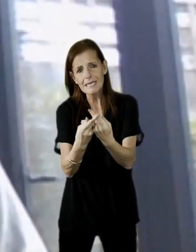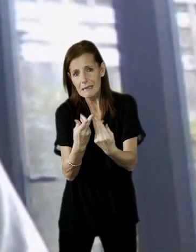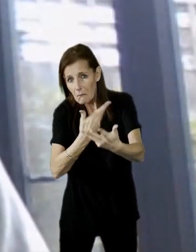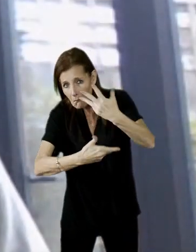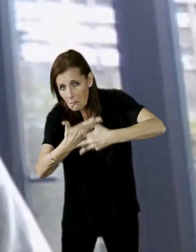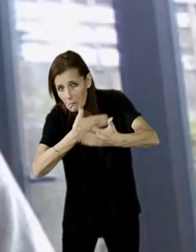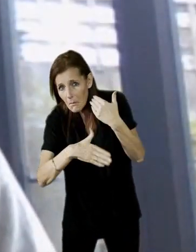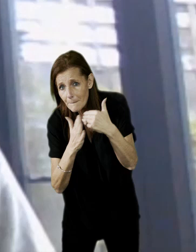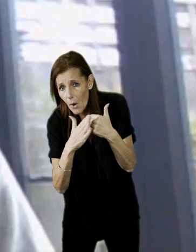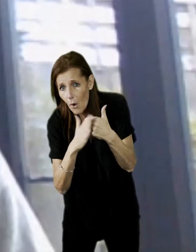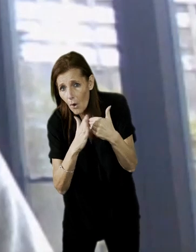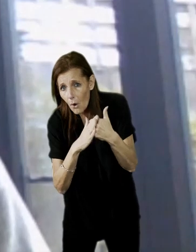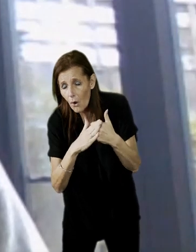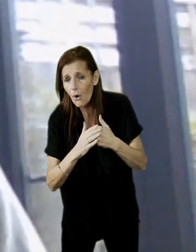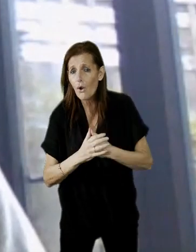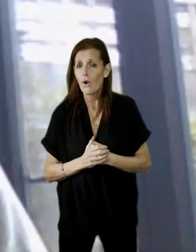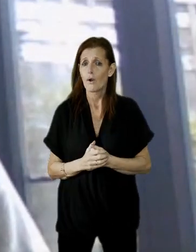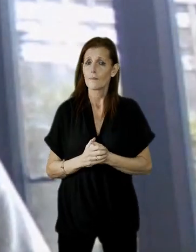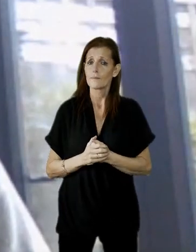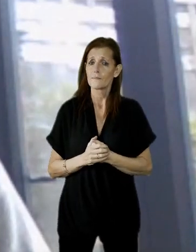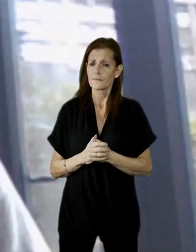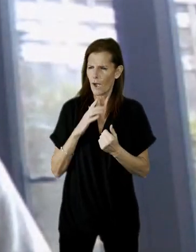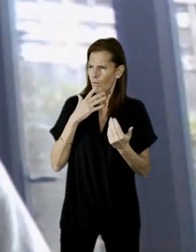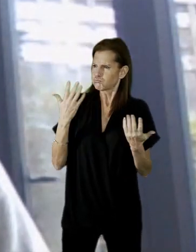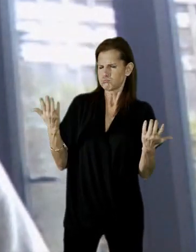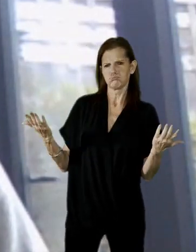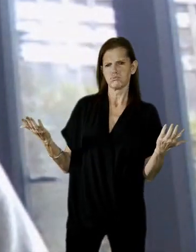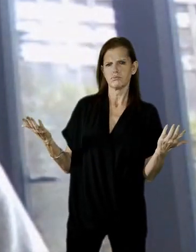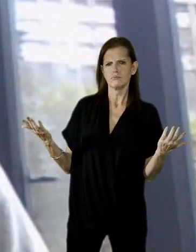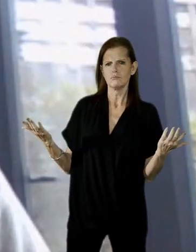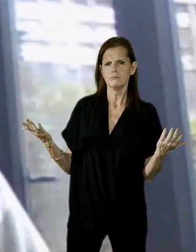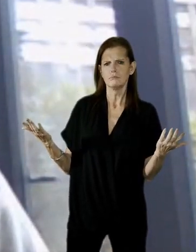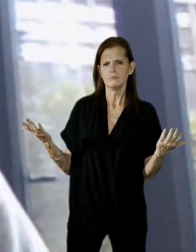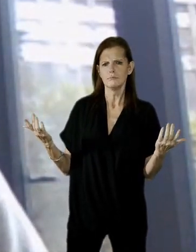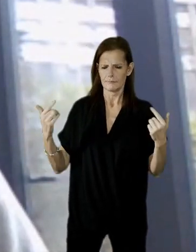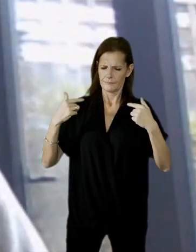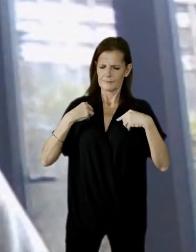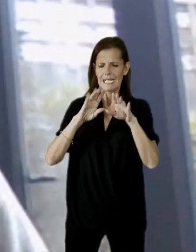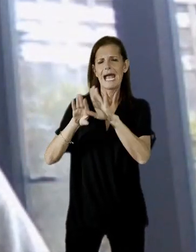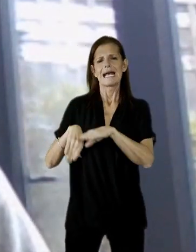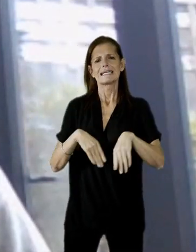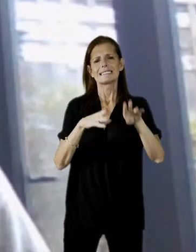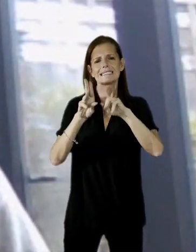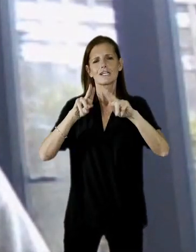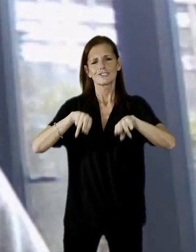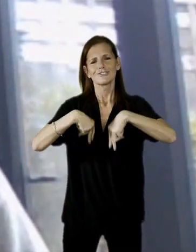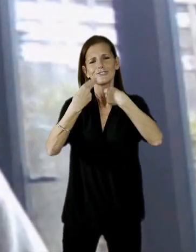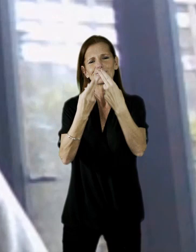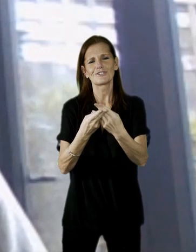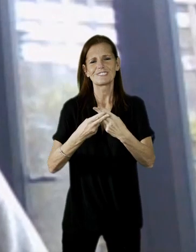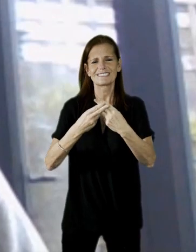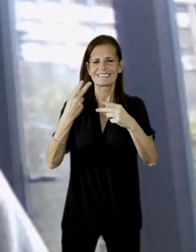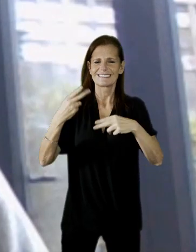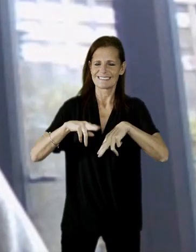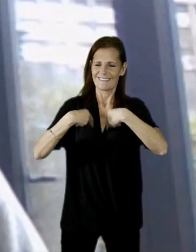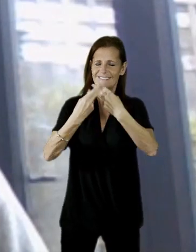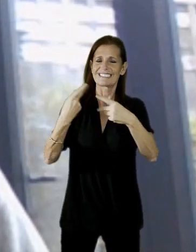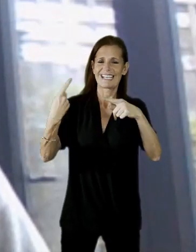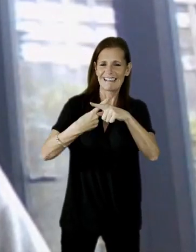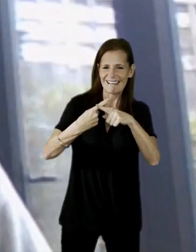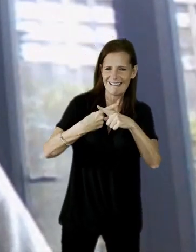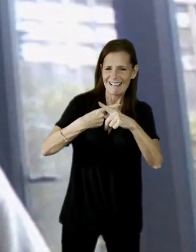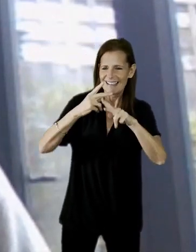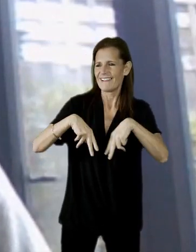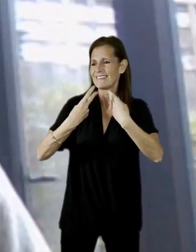Sure. I mean, as the National Tourism Agency, Visit Britain, Visit England, we're responsible for making the tourism sector one of the